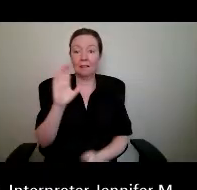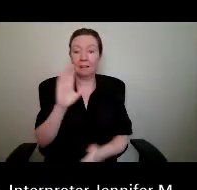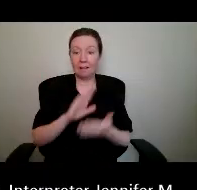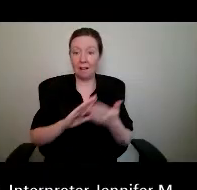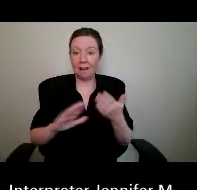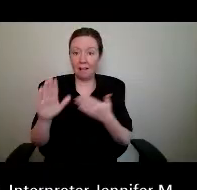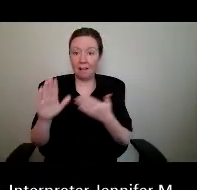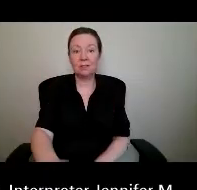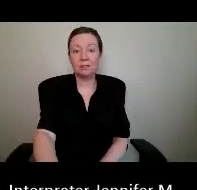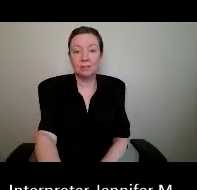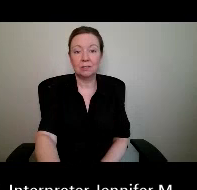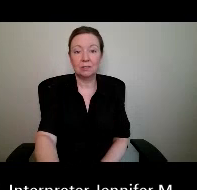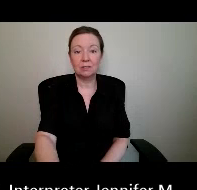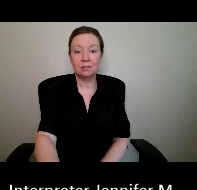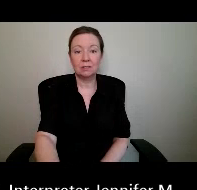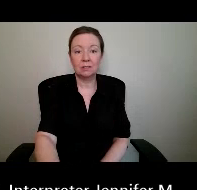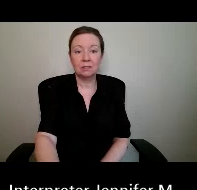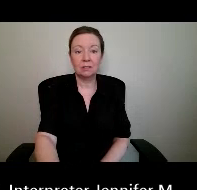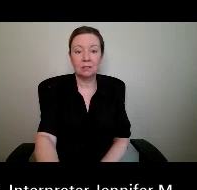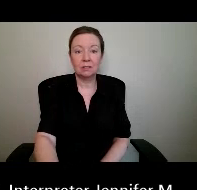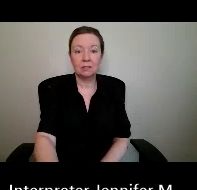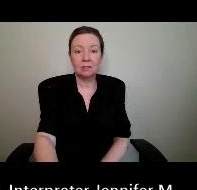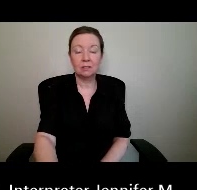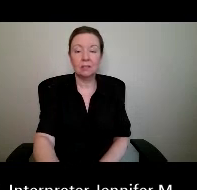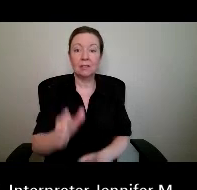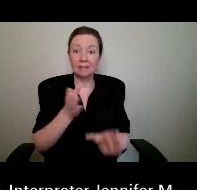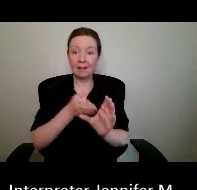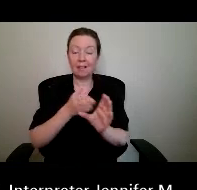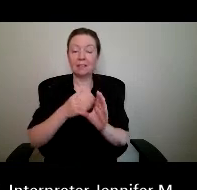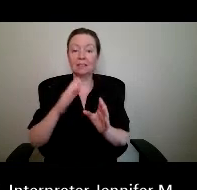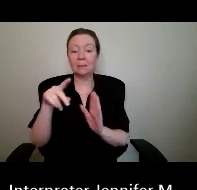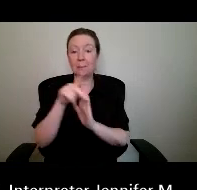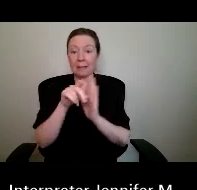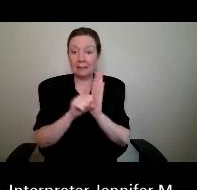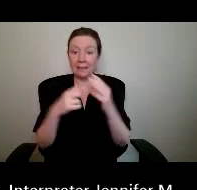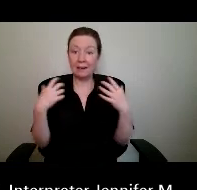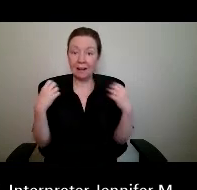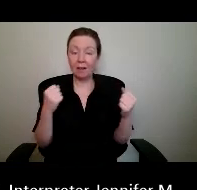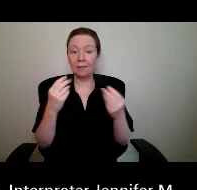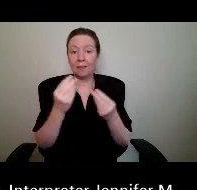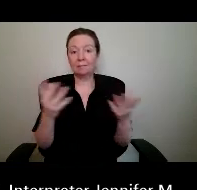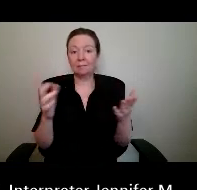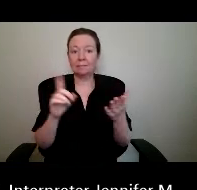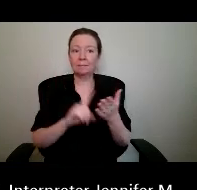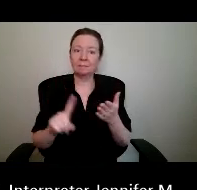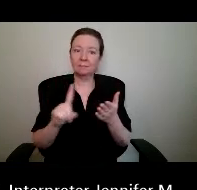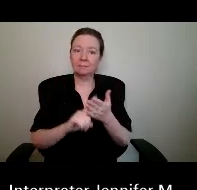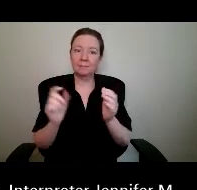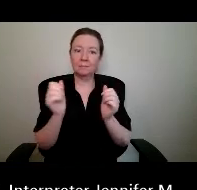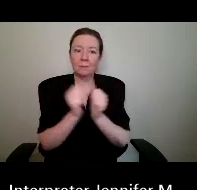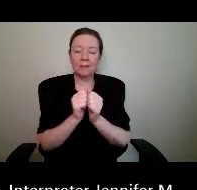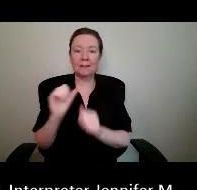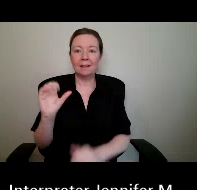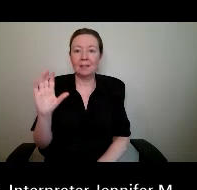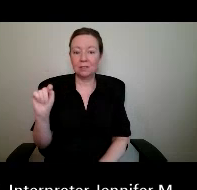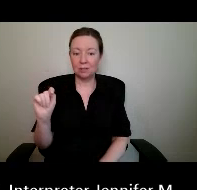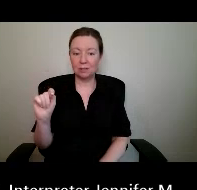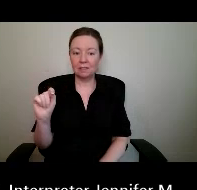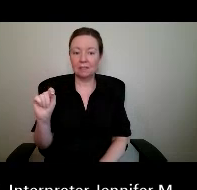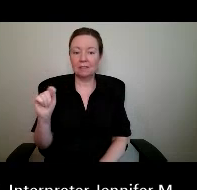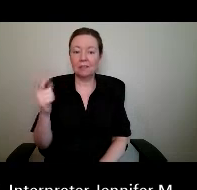faculty of the College of Medicine, psychologist at Penn State Health, and I provide research with the ASSERT grant. So yes, I'm going to be talking